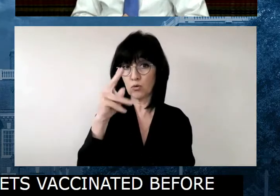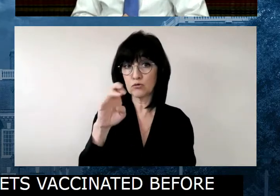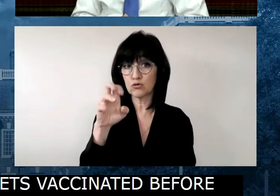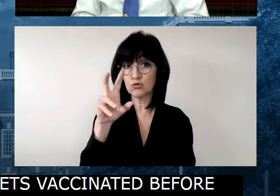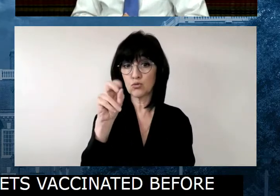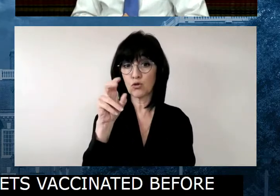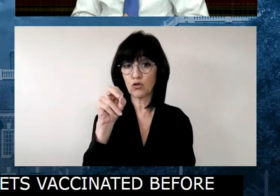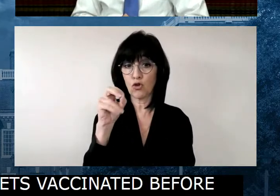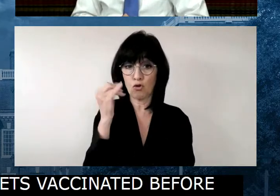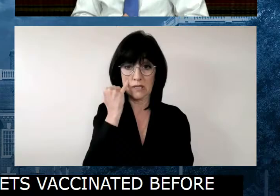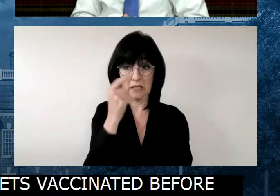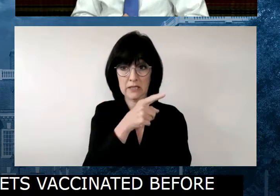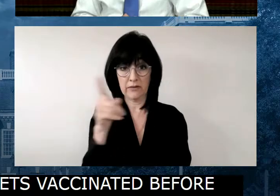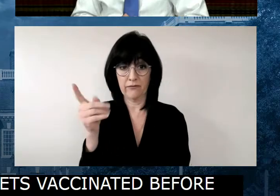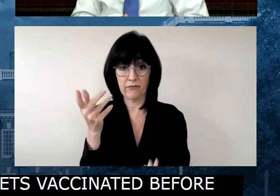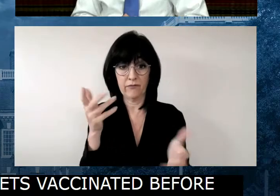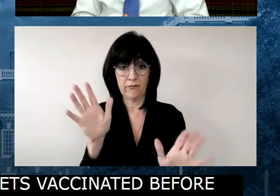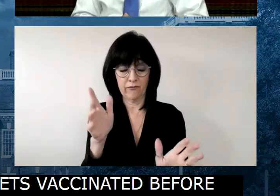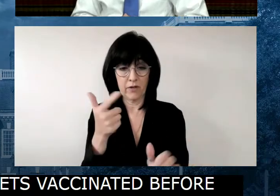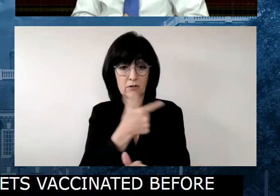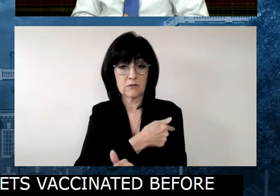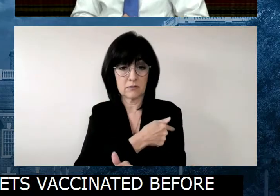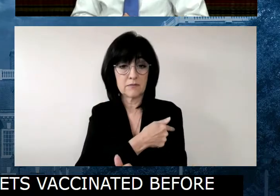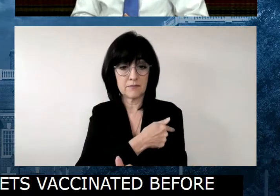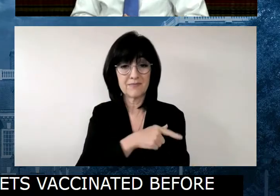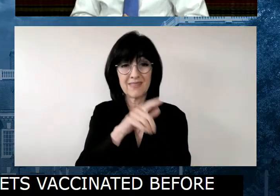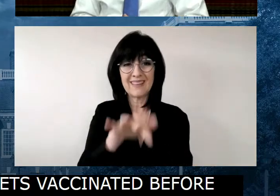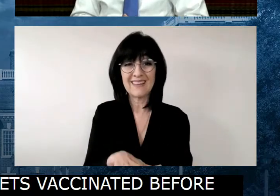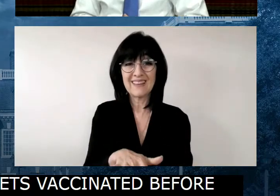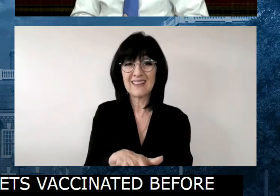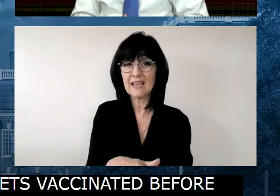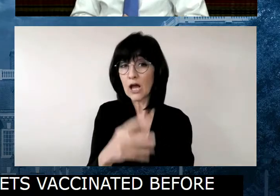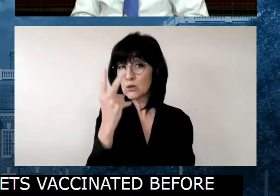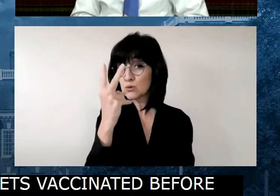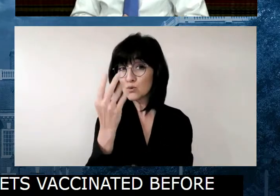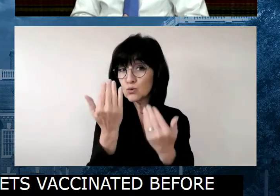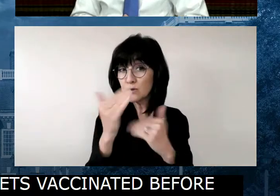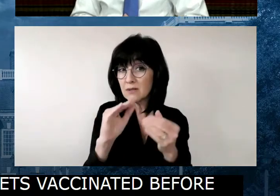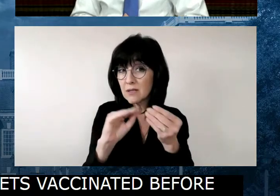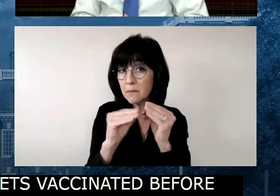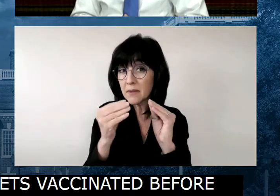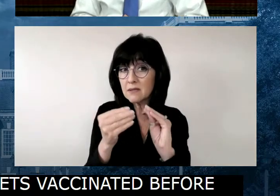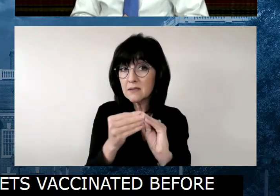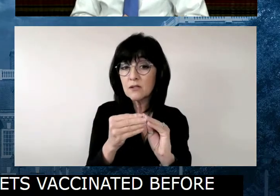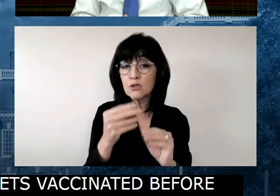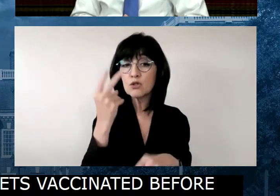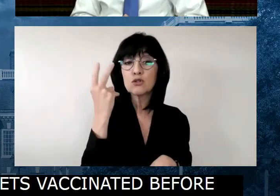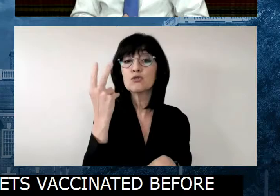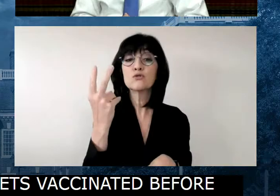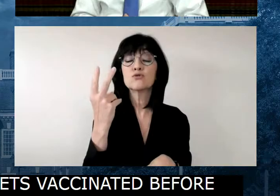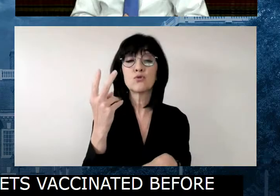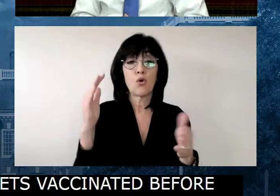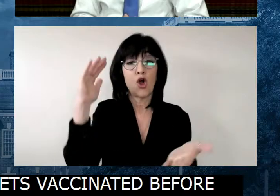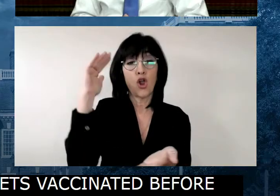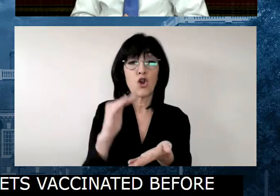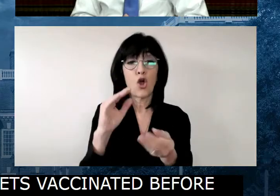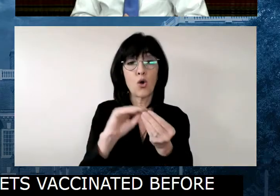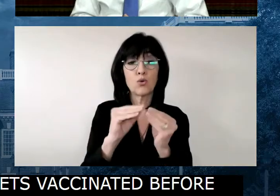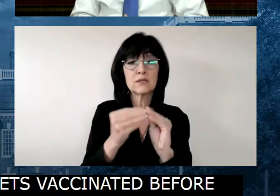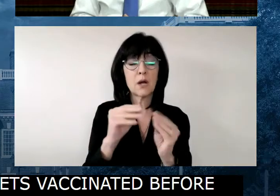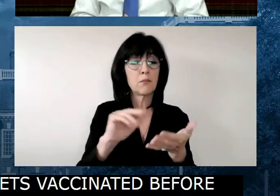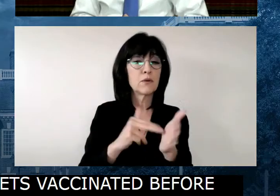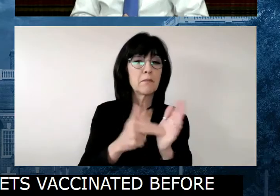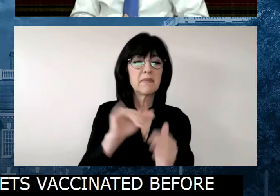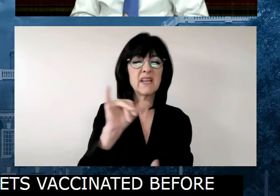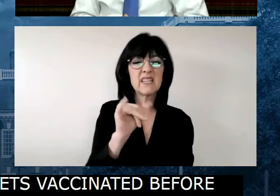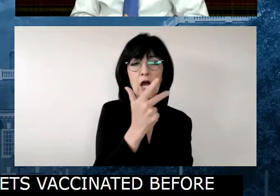2 low-number Delaware license plates only in Delaware. Would one of the biggest raffle items be